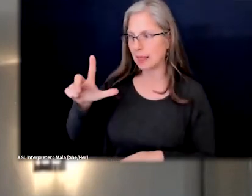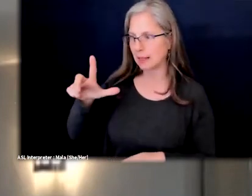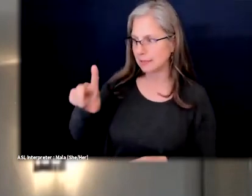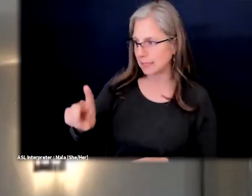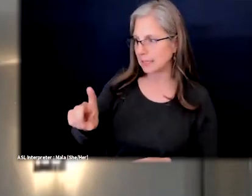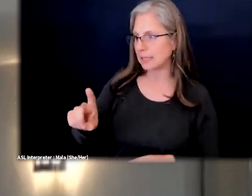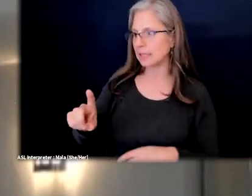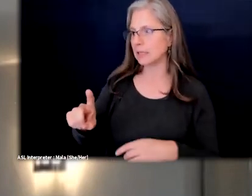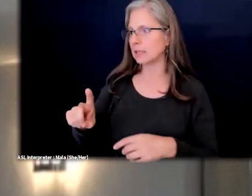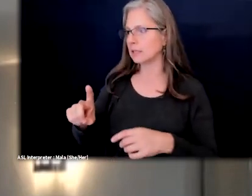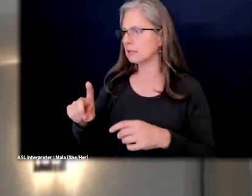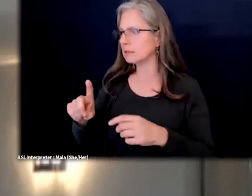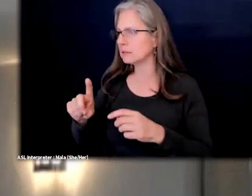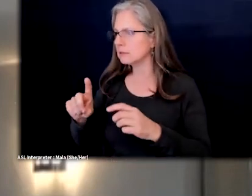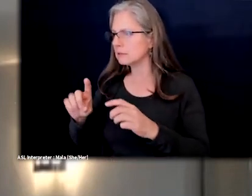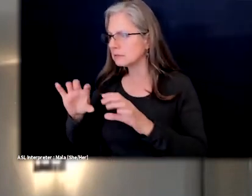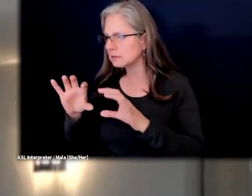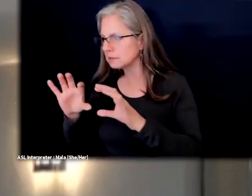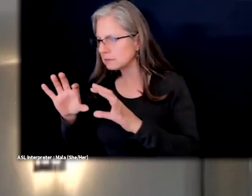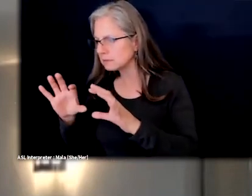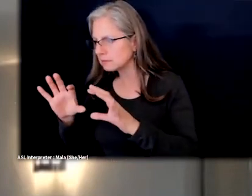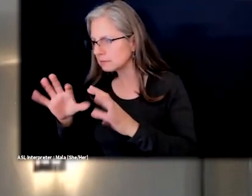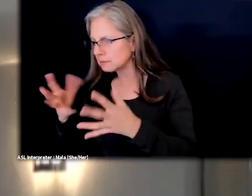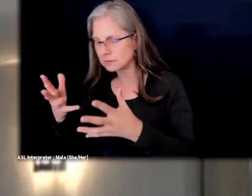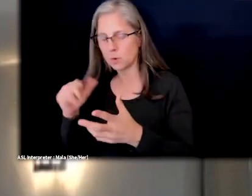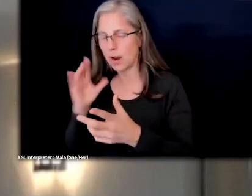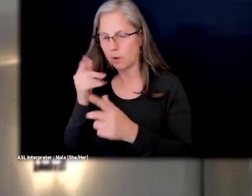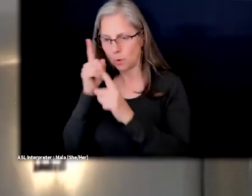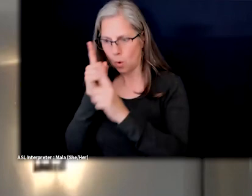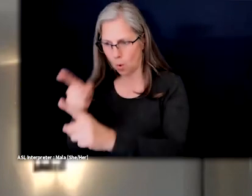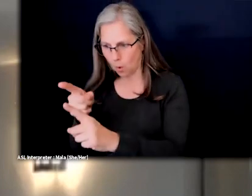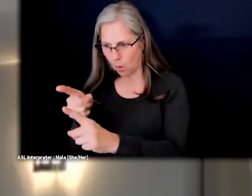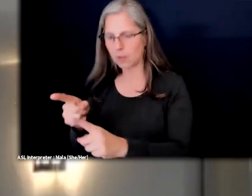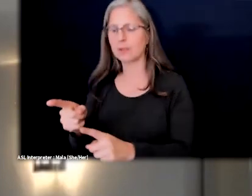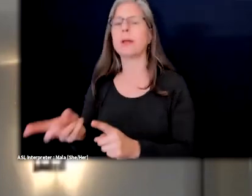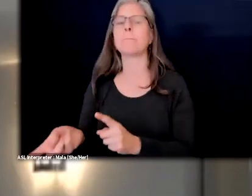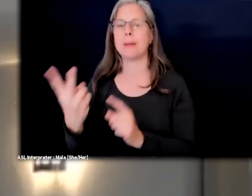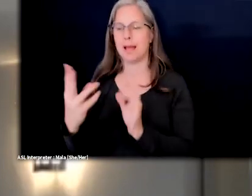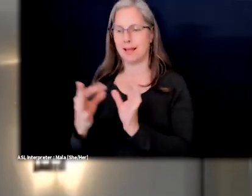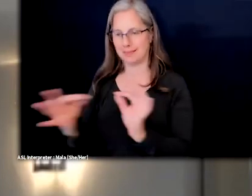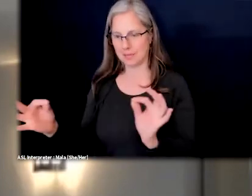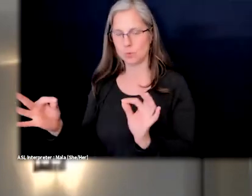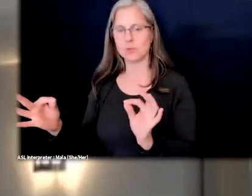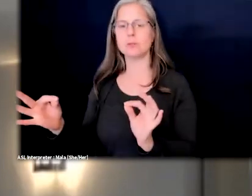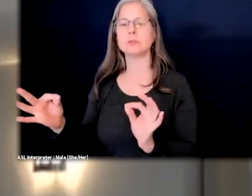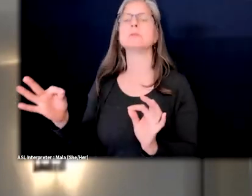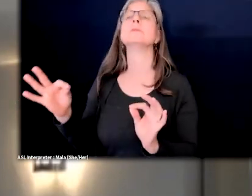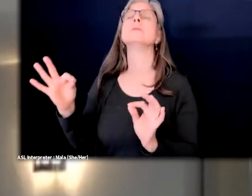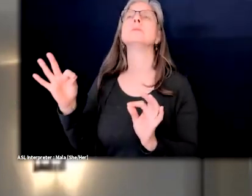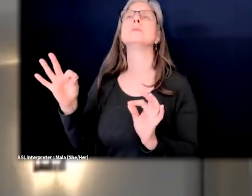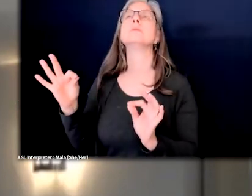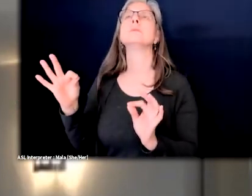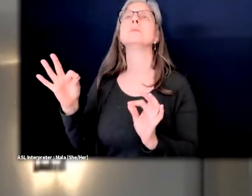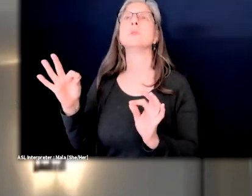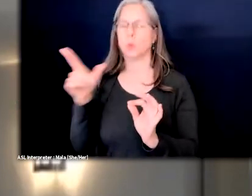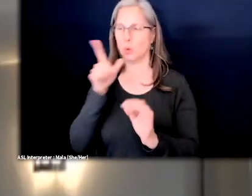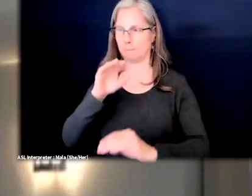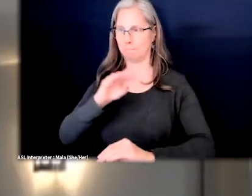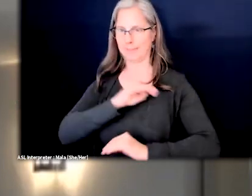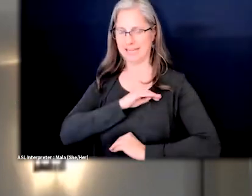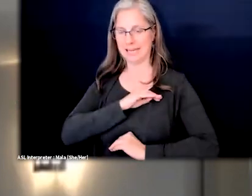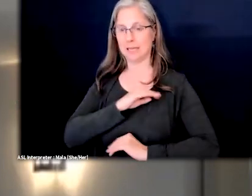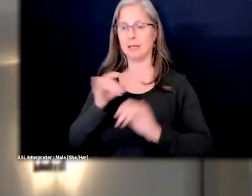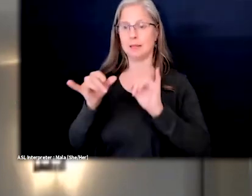lessons so that we can get the children there? Because our goal is bilingual children who are meeting the measures in